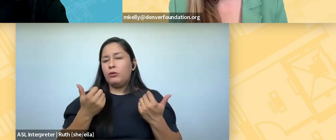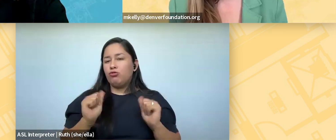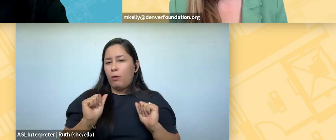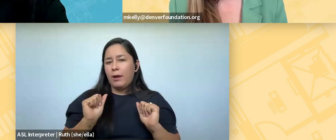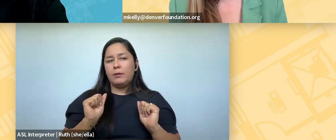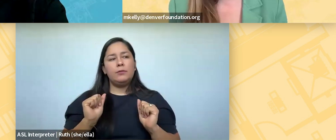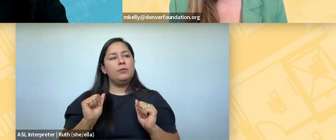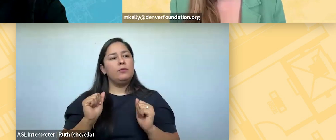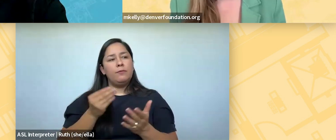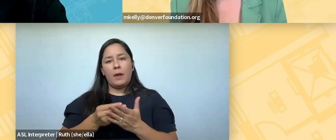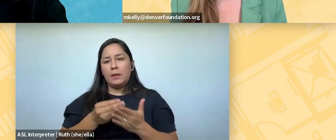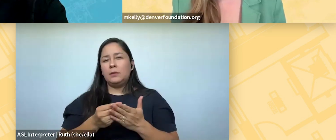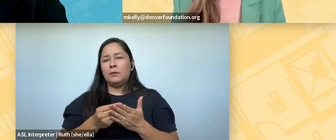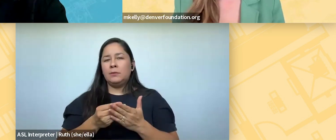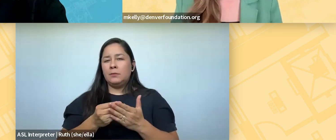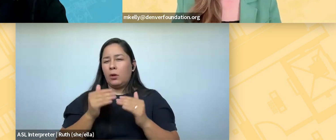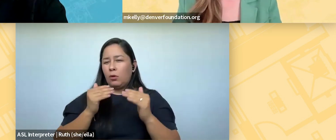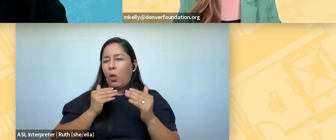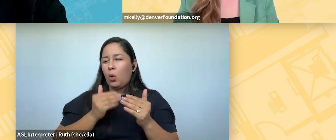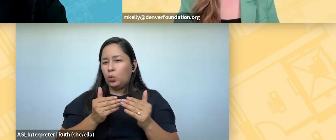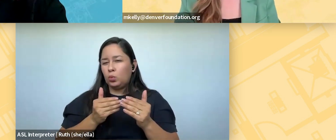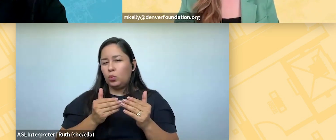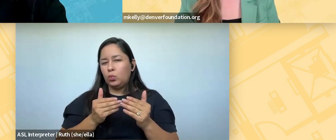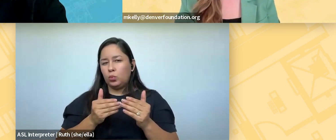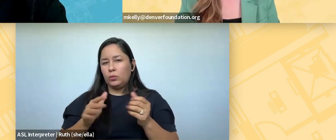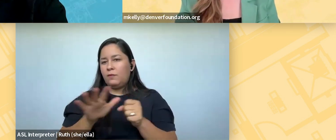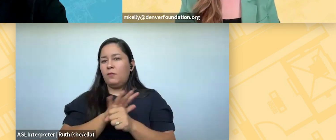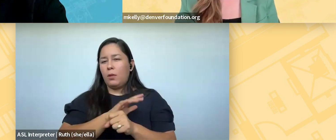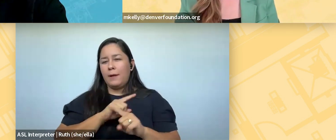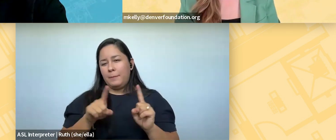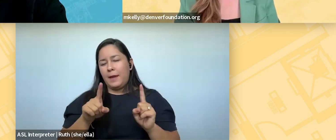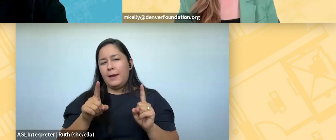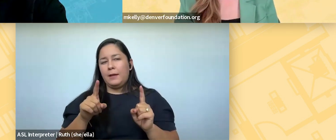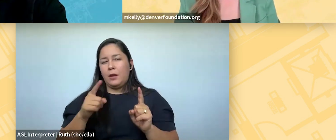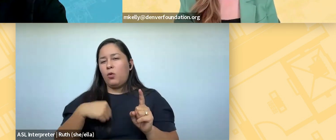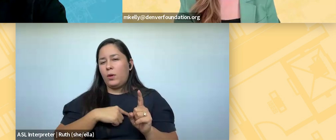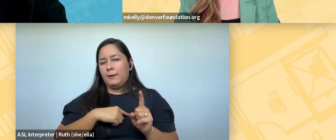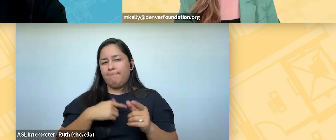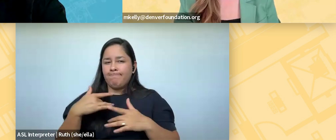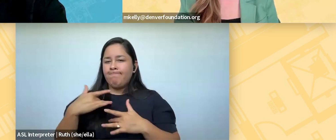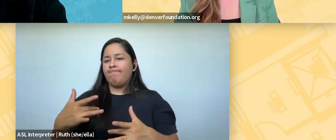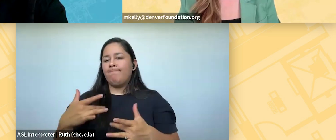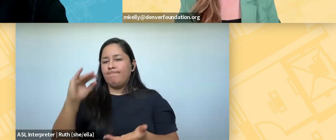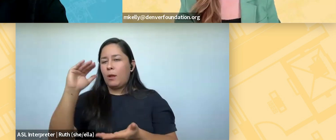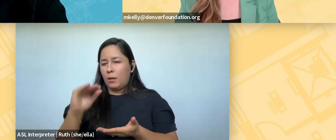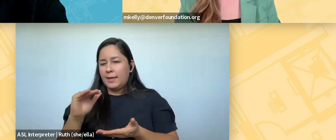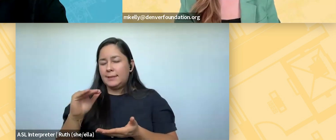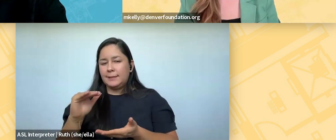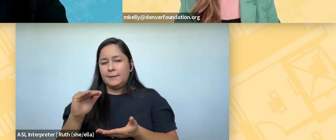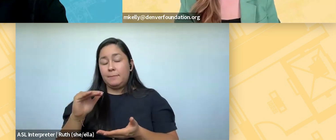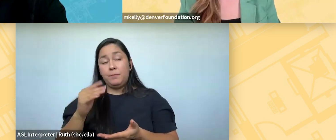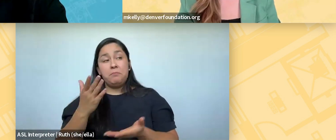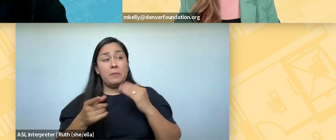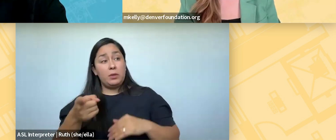full funding as possible, but frequently have to come back with a lower level of funding. So you may ask